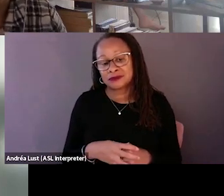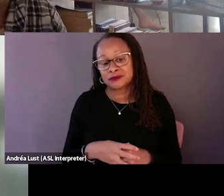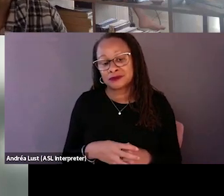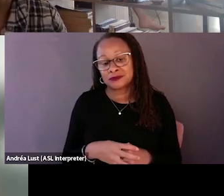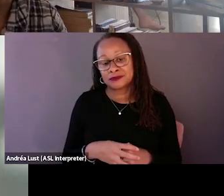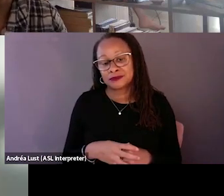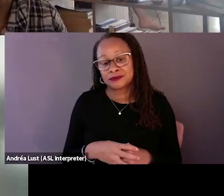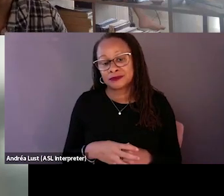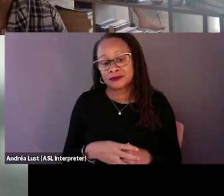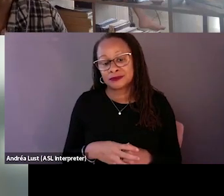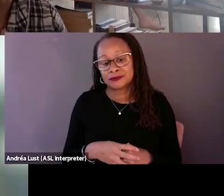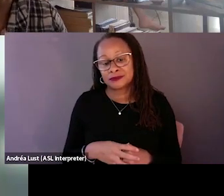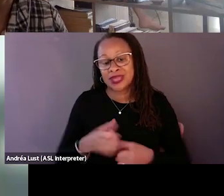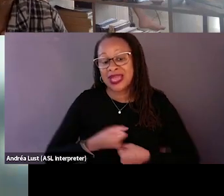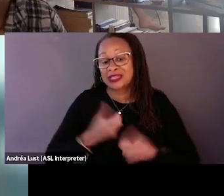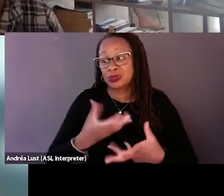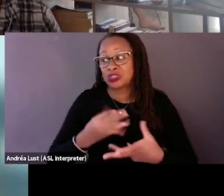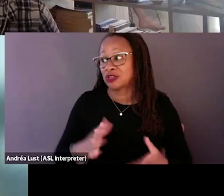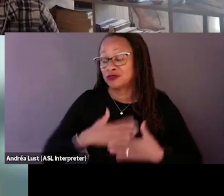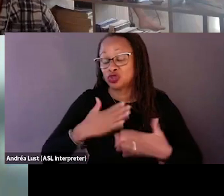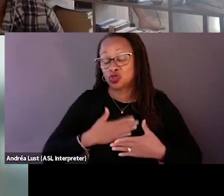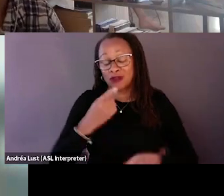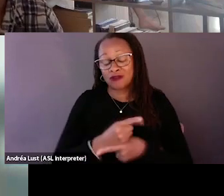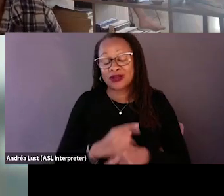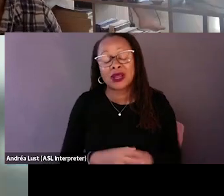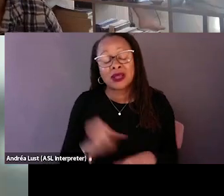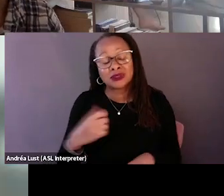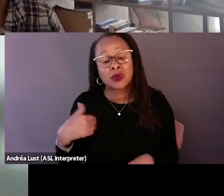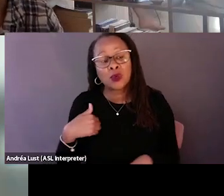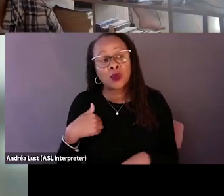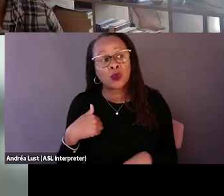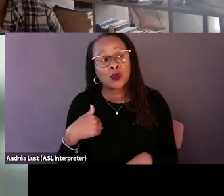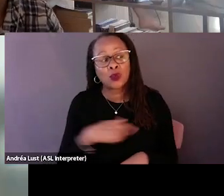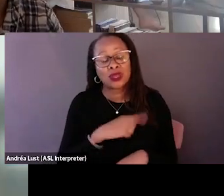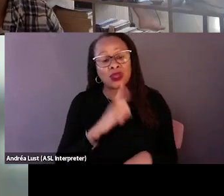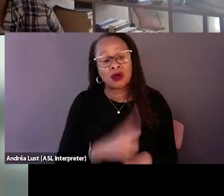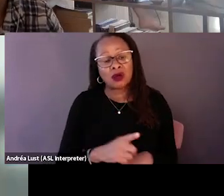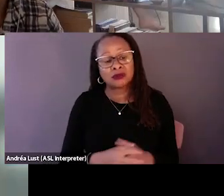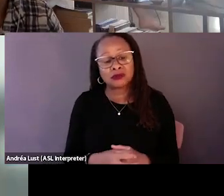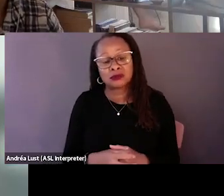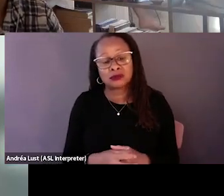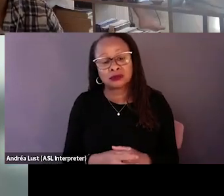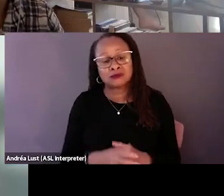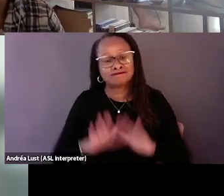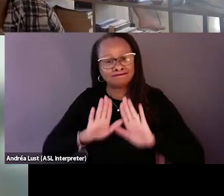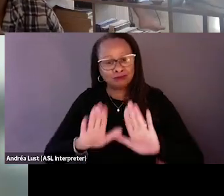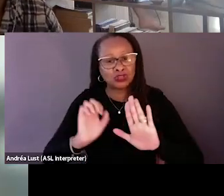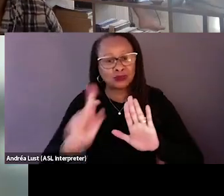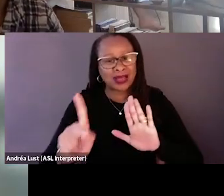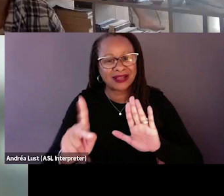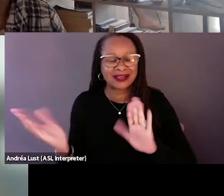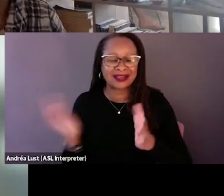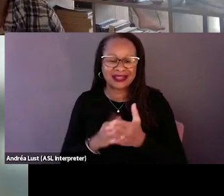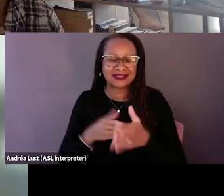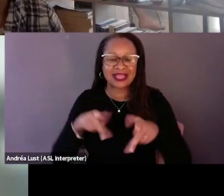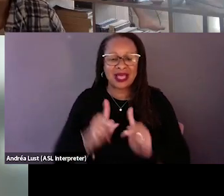of expressions of joy, right? So we're there's pushback against